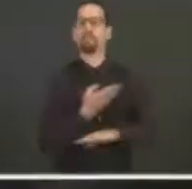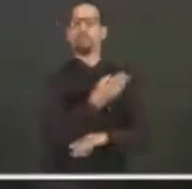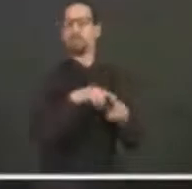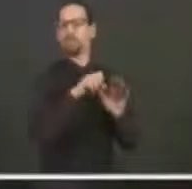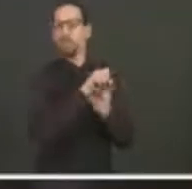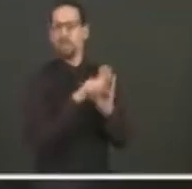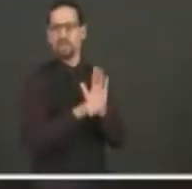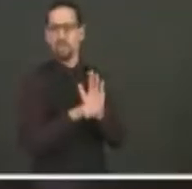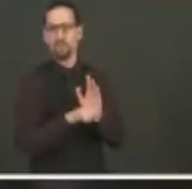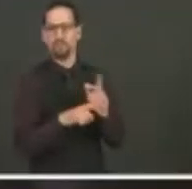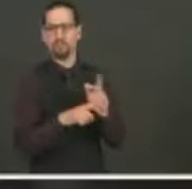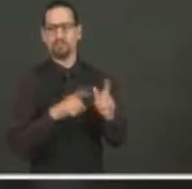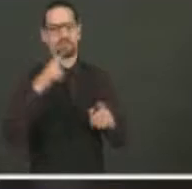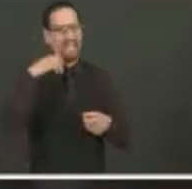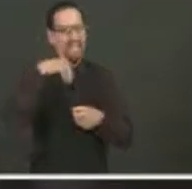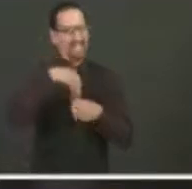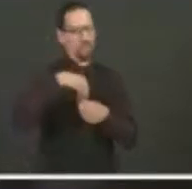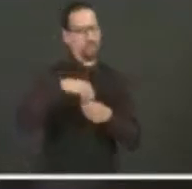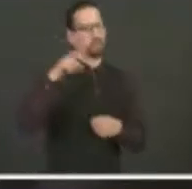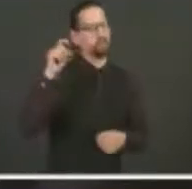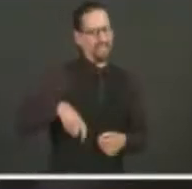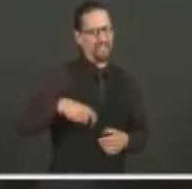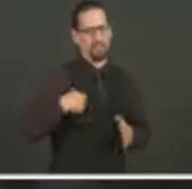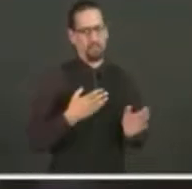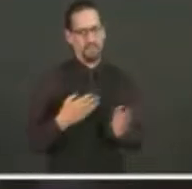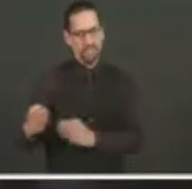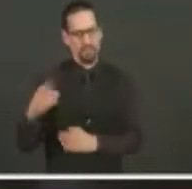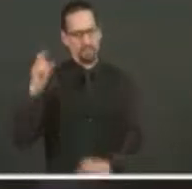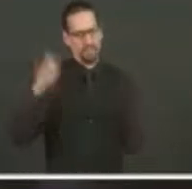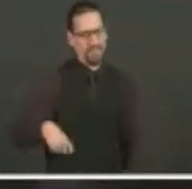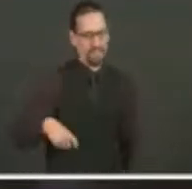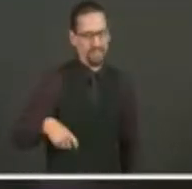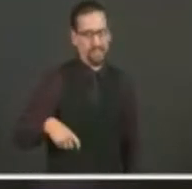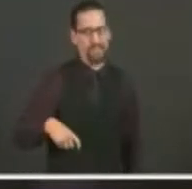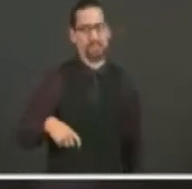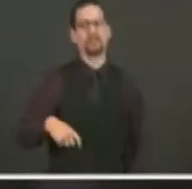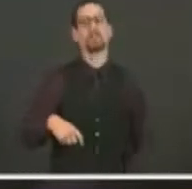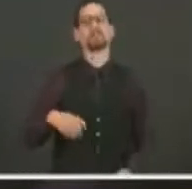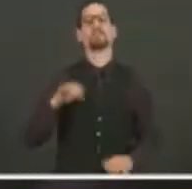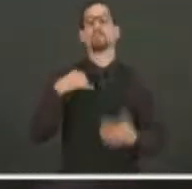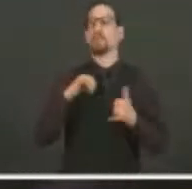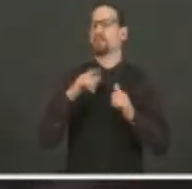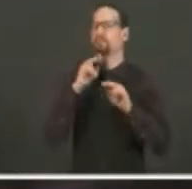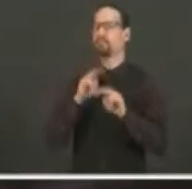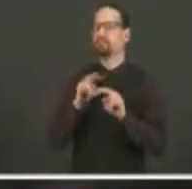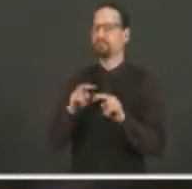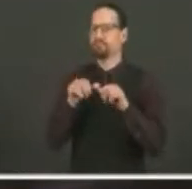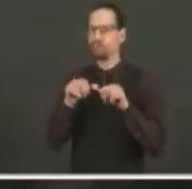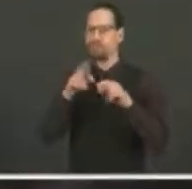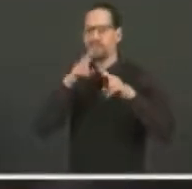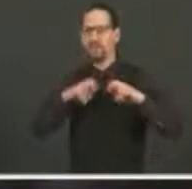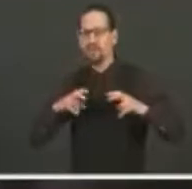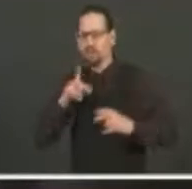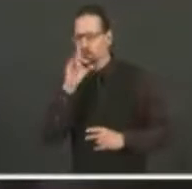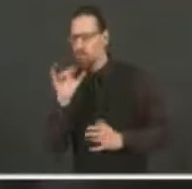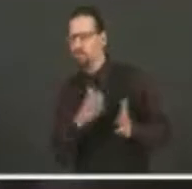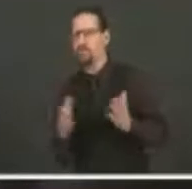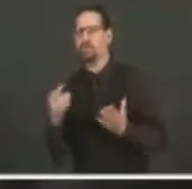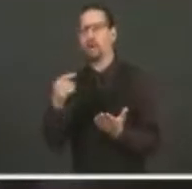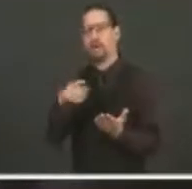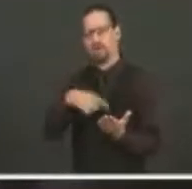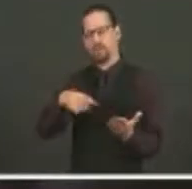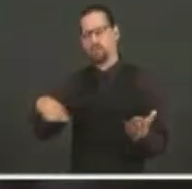plans. And we anticipate having to engage in dialogue with them and approve the plans. And that'll be a multiple